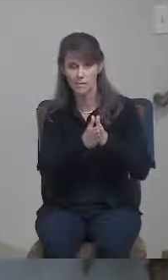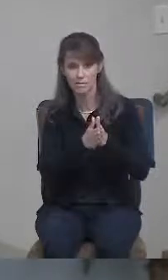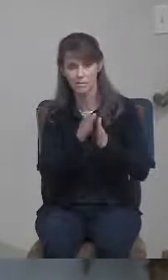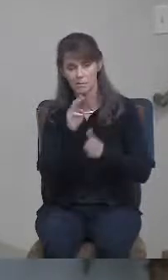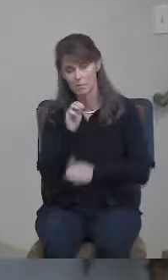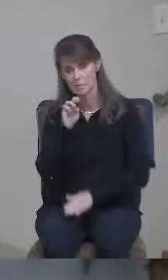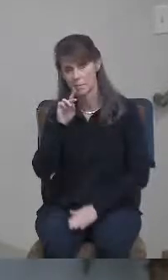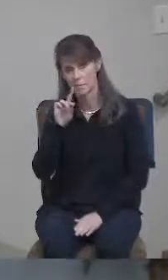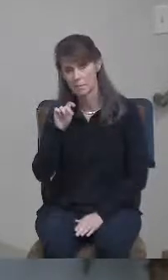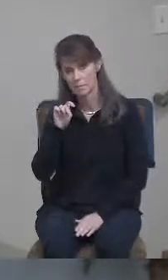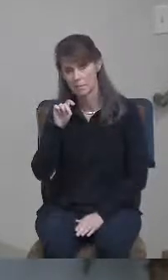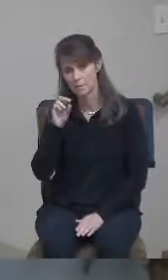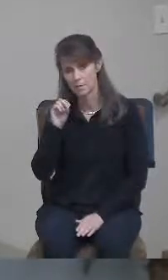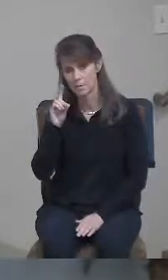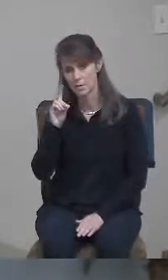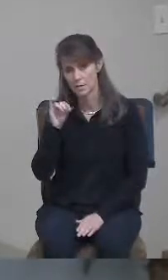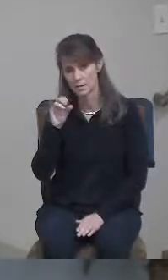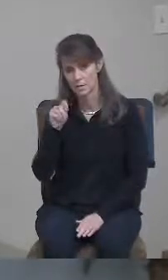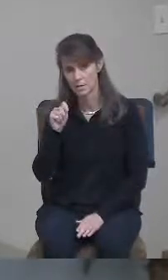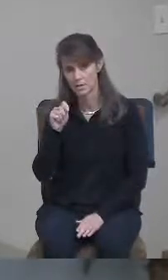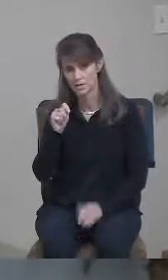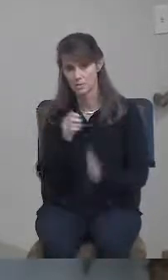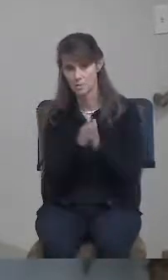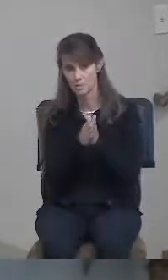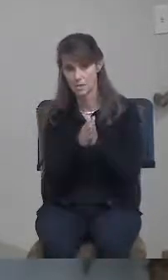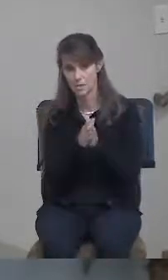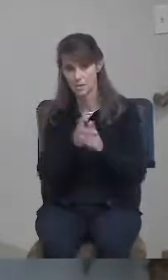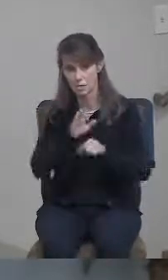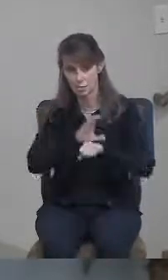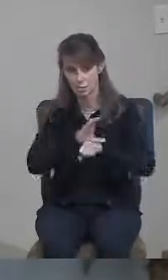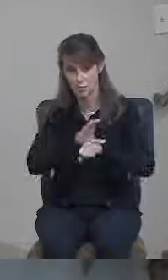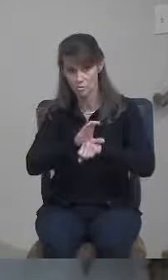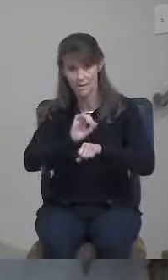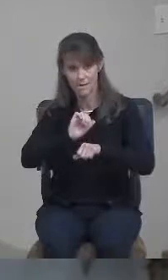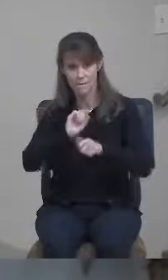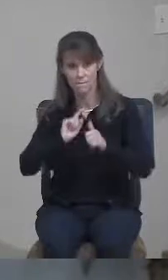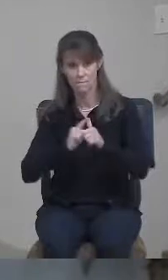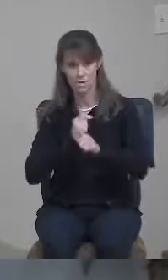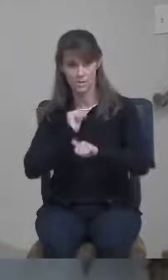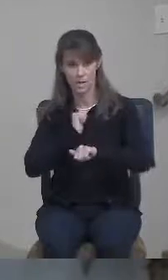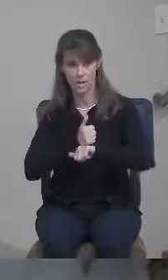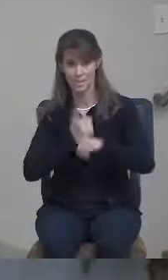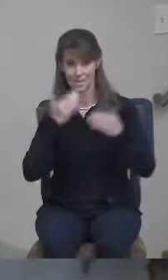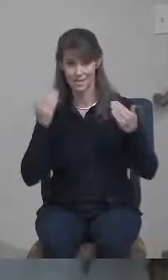first Methodist Church was established in this country, in the U.S., in